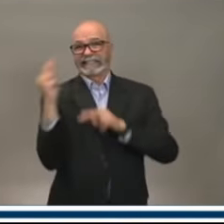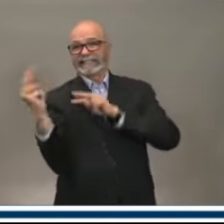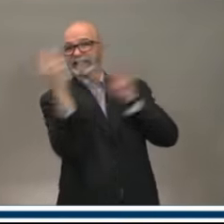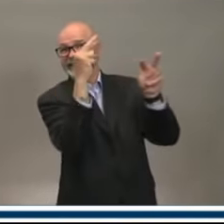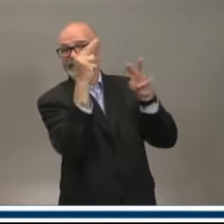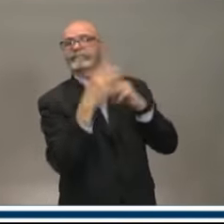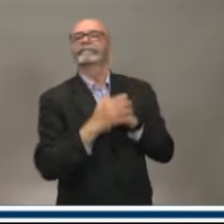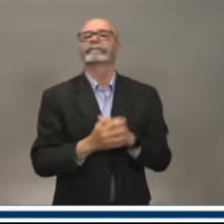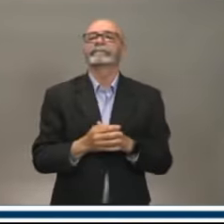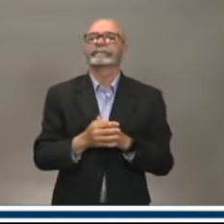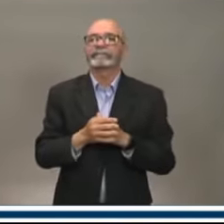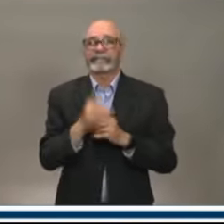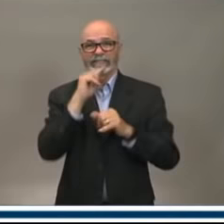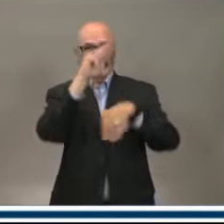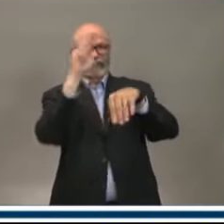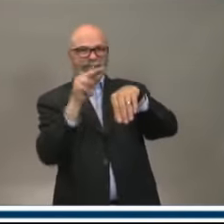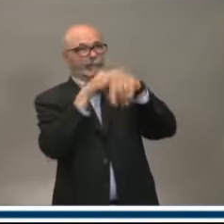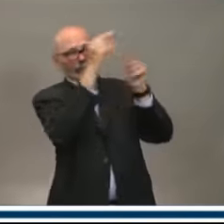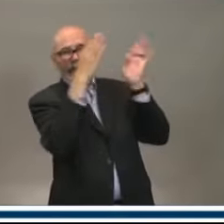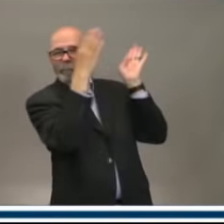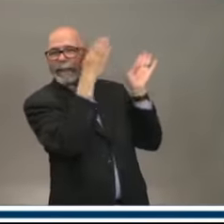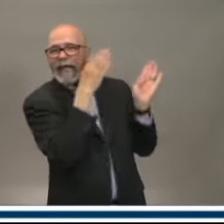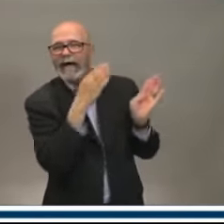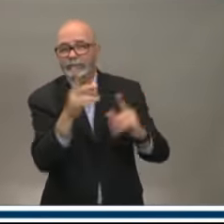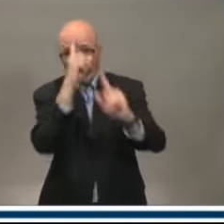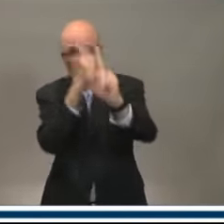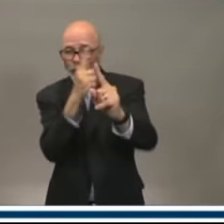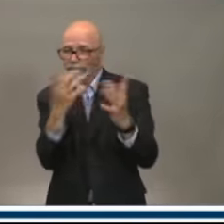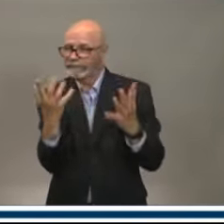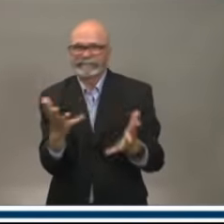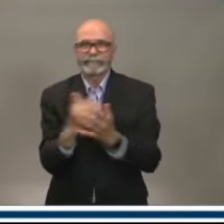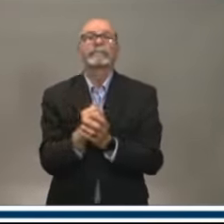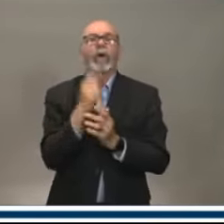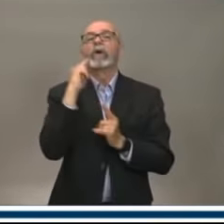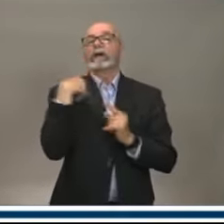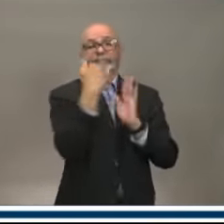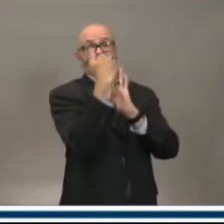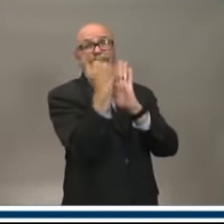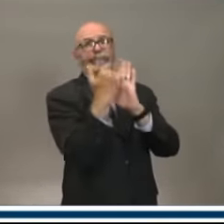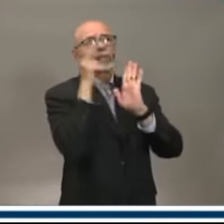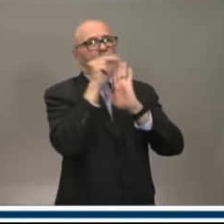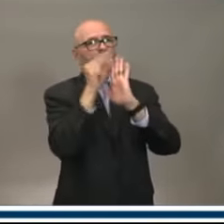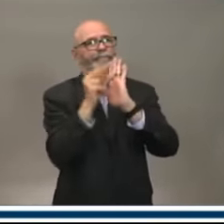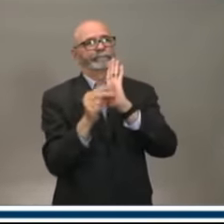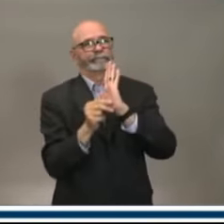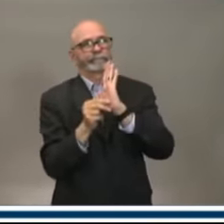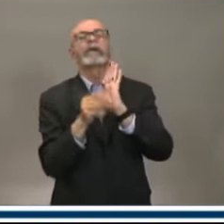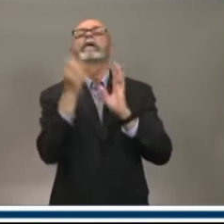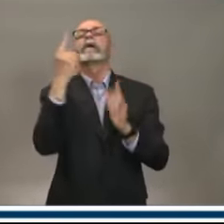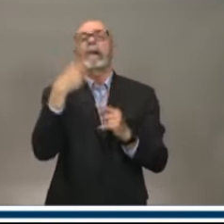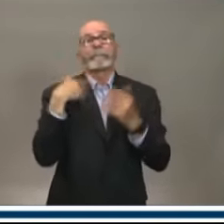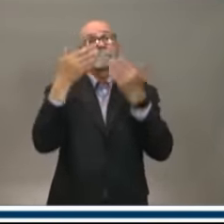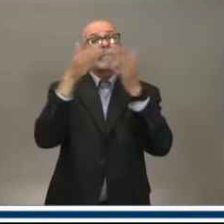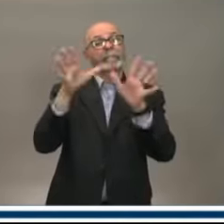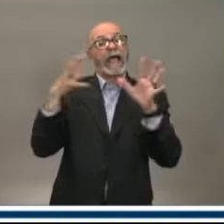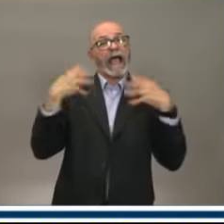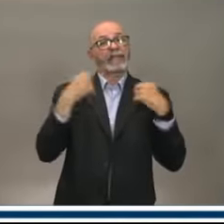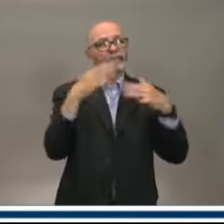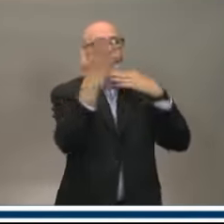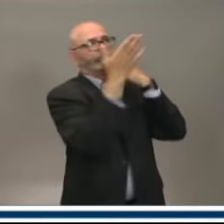plan. It outlines the public health advice that needs to be considered